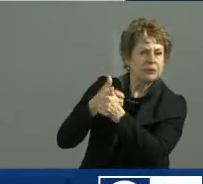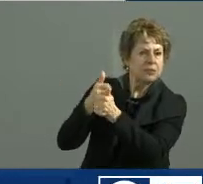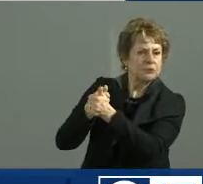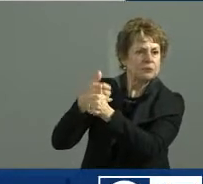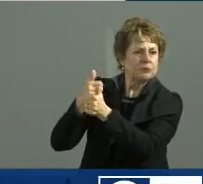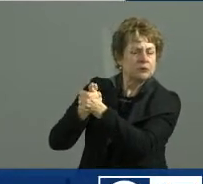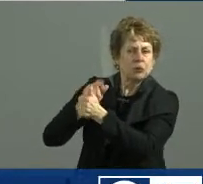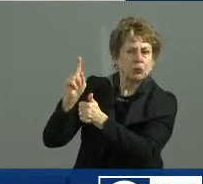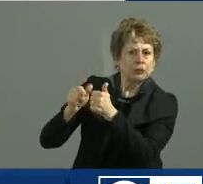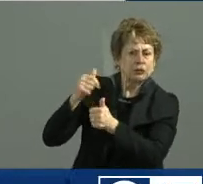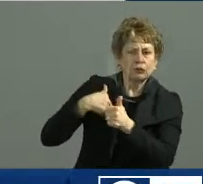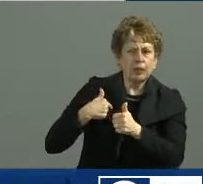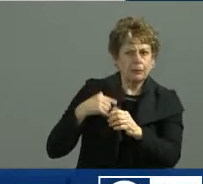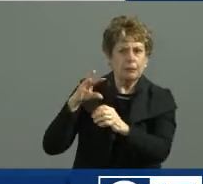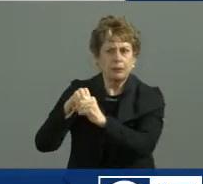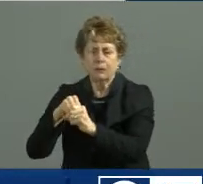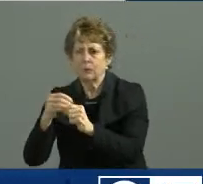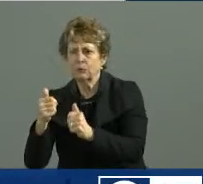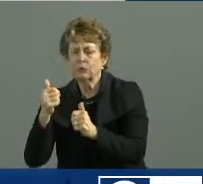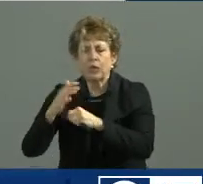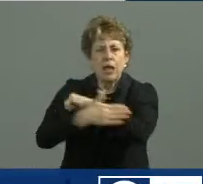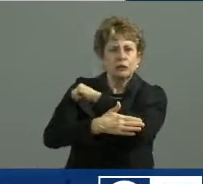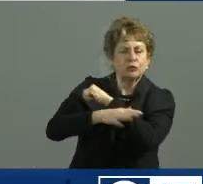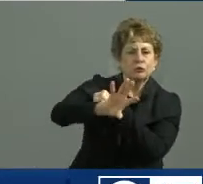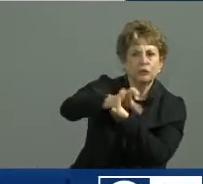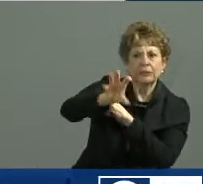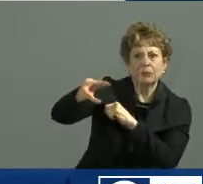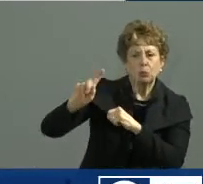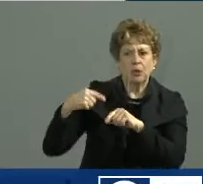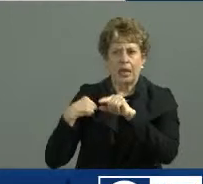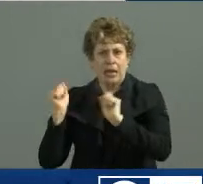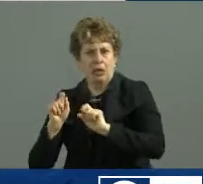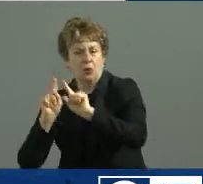and that does get updated as we get new information.